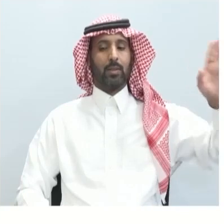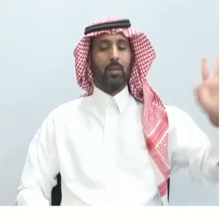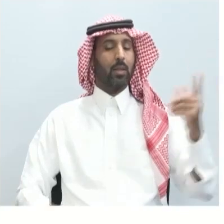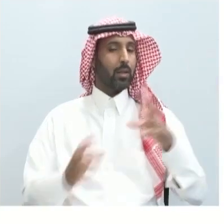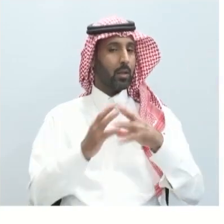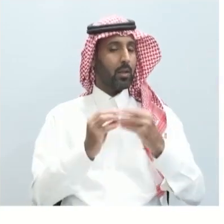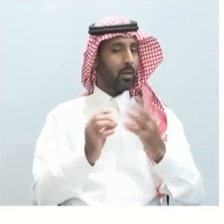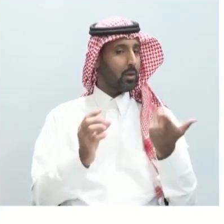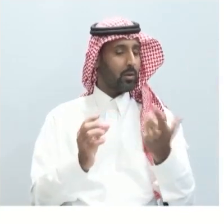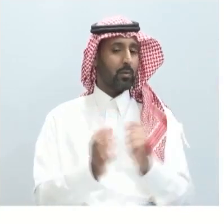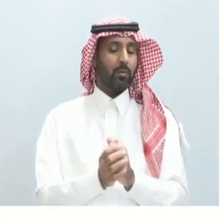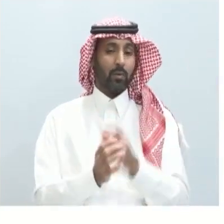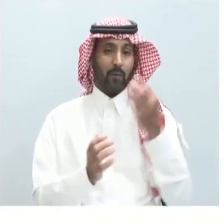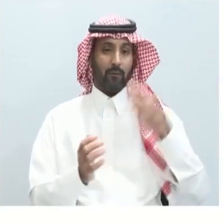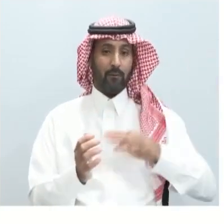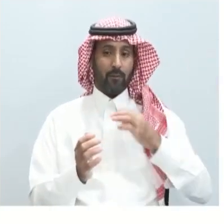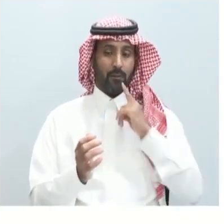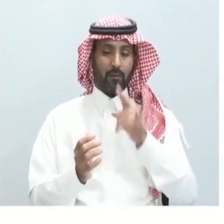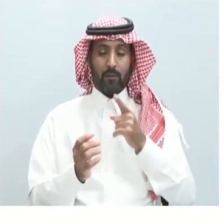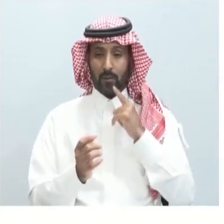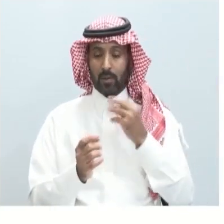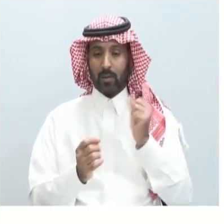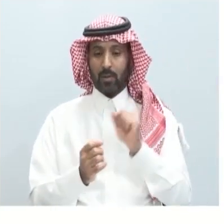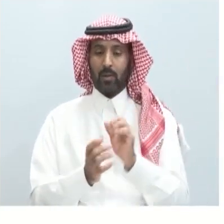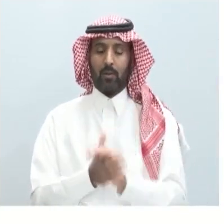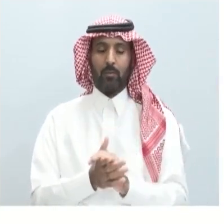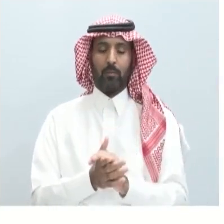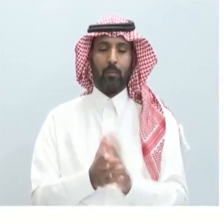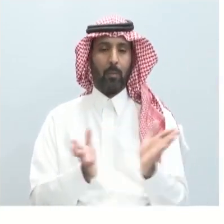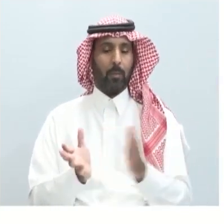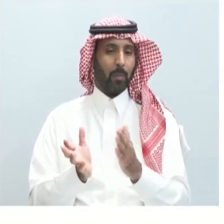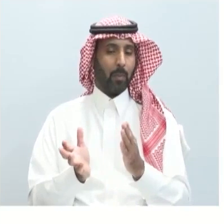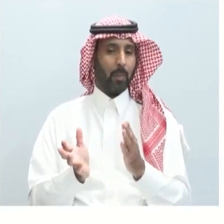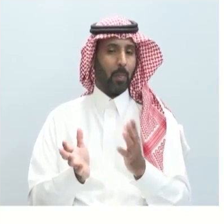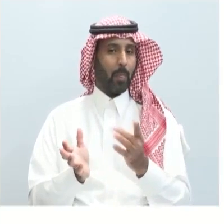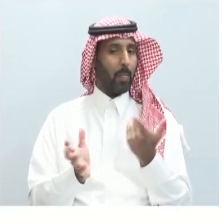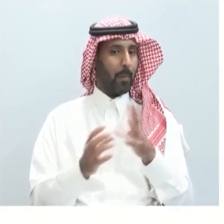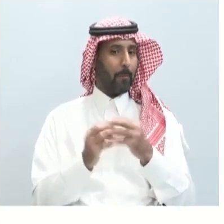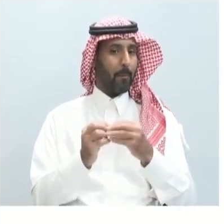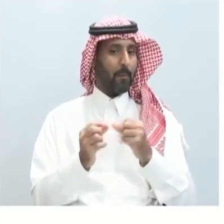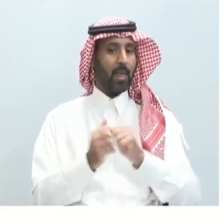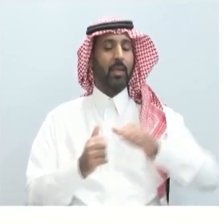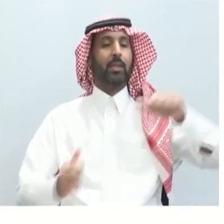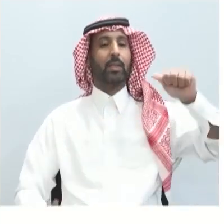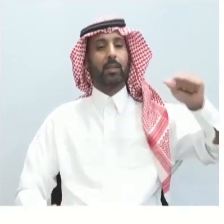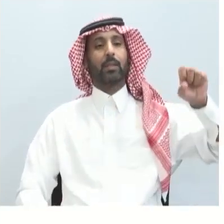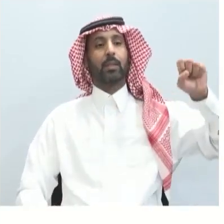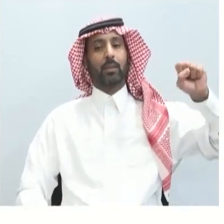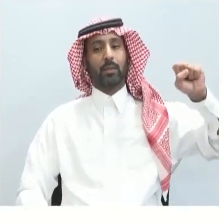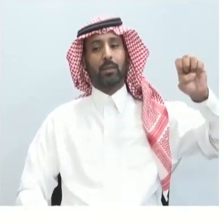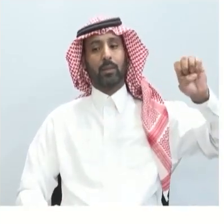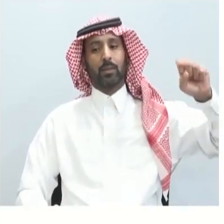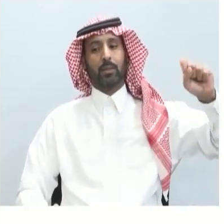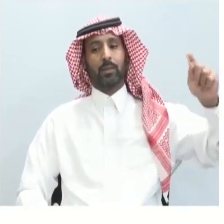this context? Advantages or property. So, what's the meaning of the of assets in this context